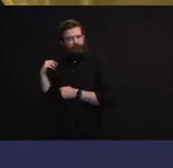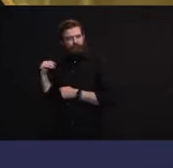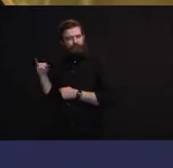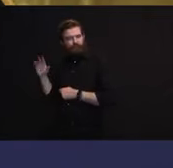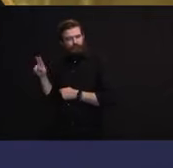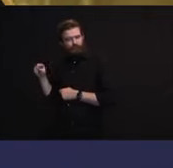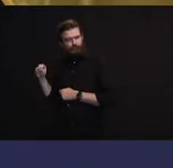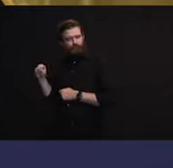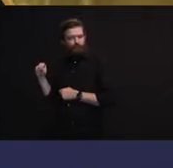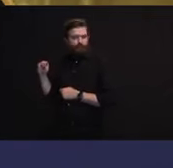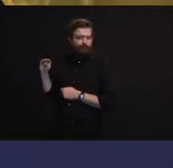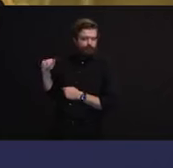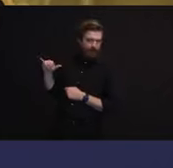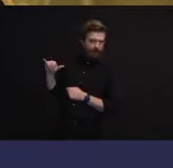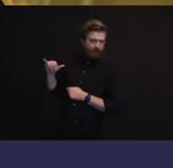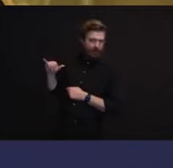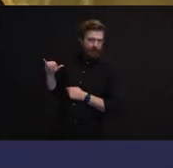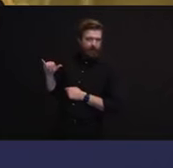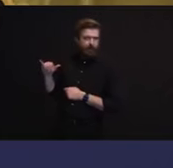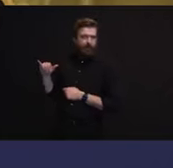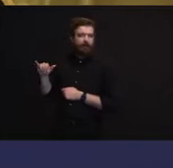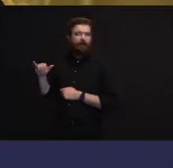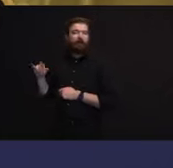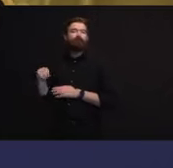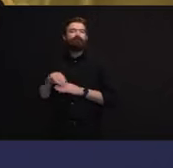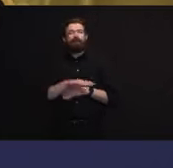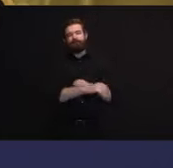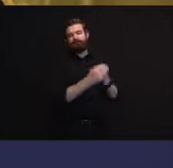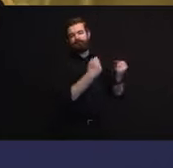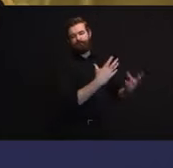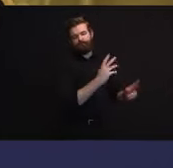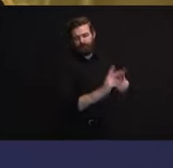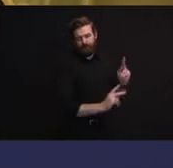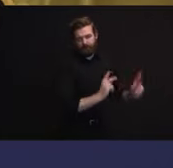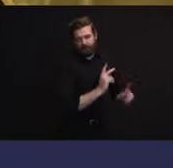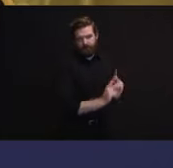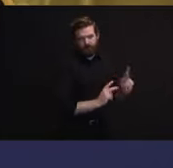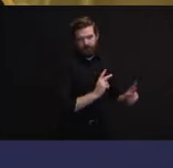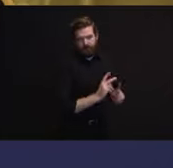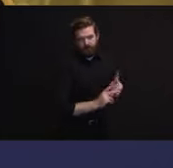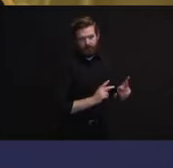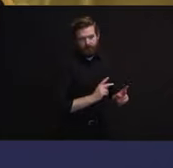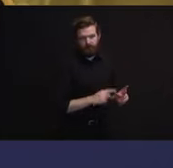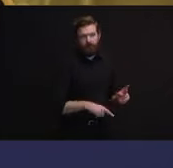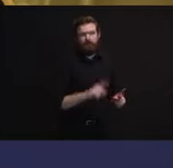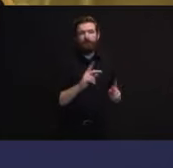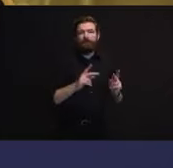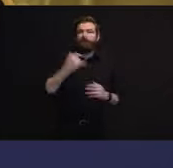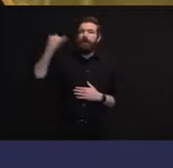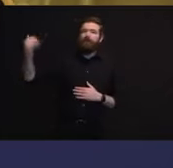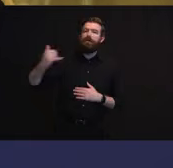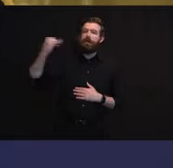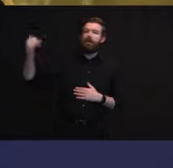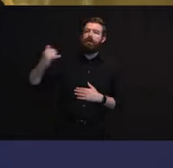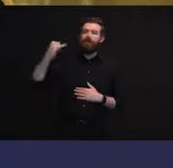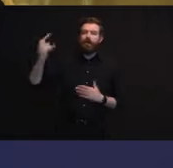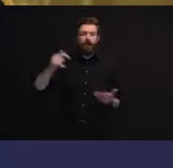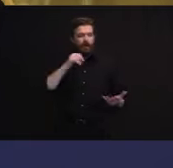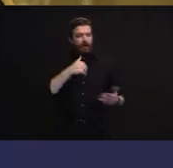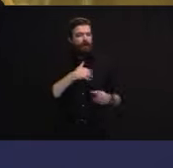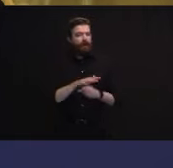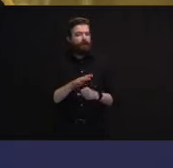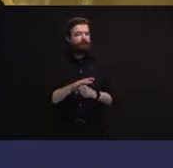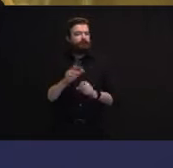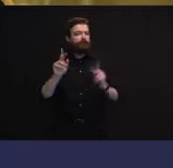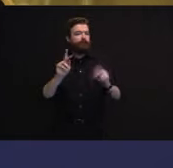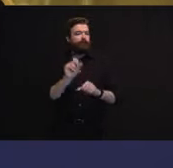something that was affecting broad classes of people. Typically, supply was exceeding demand. Literally for the past 6 months, and folks are not